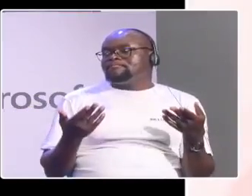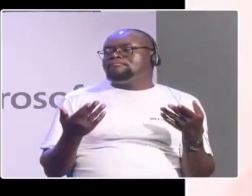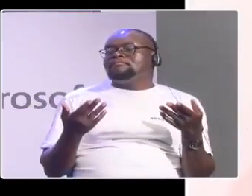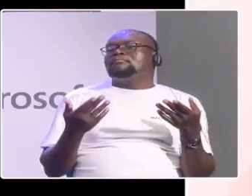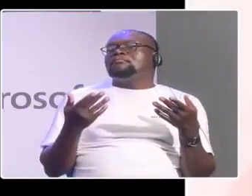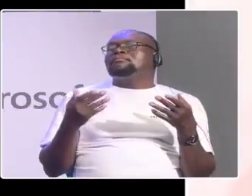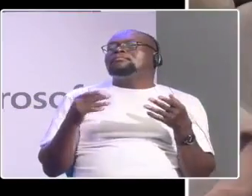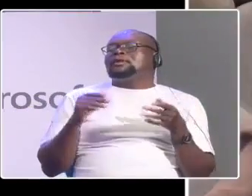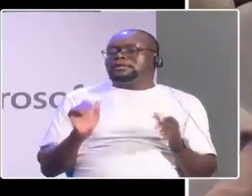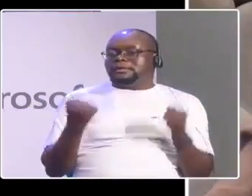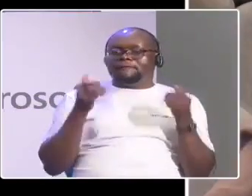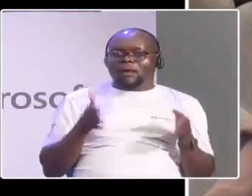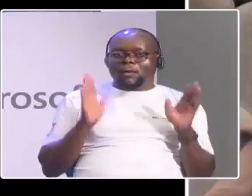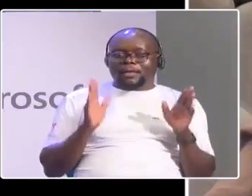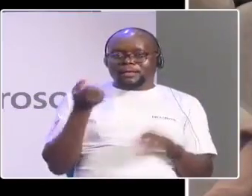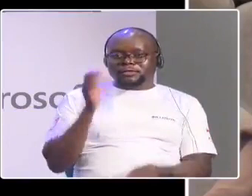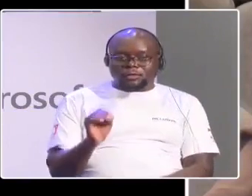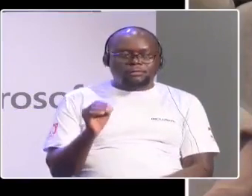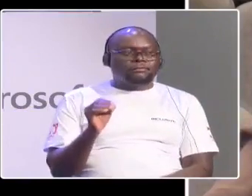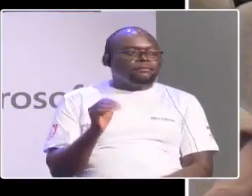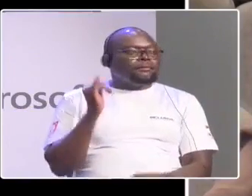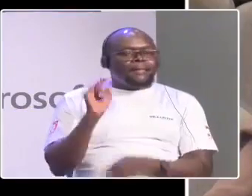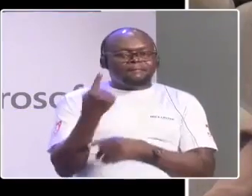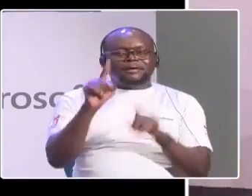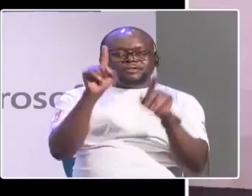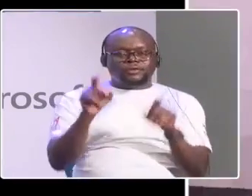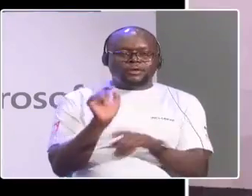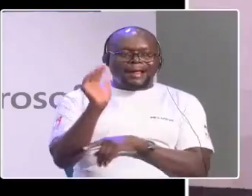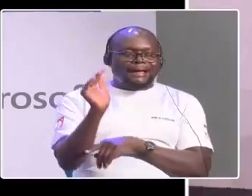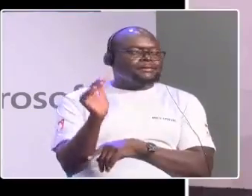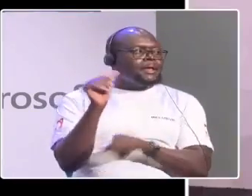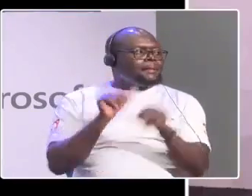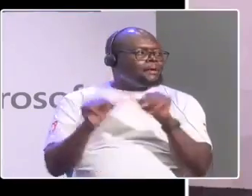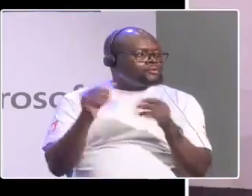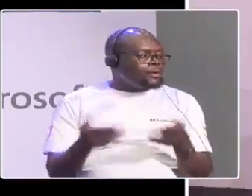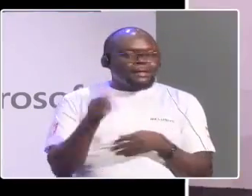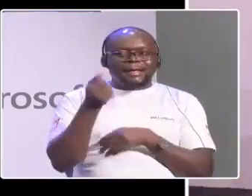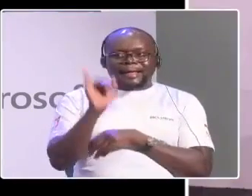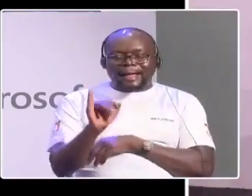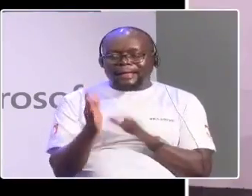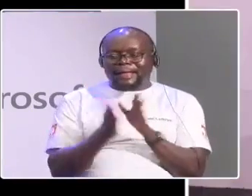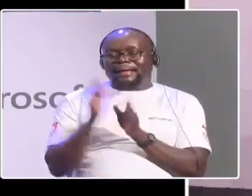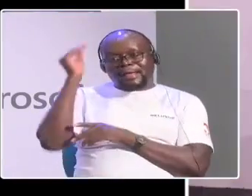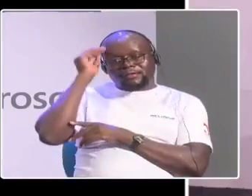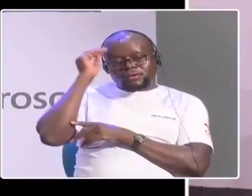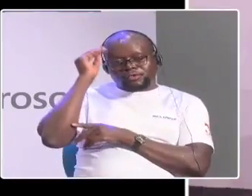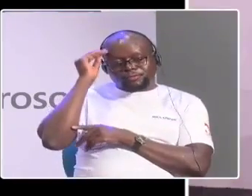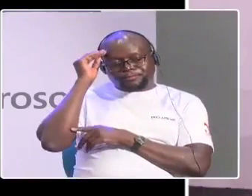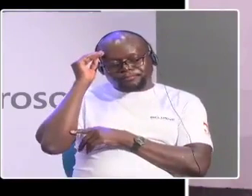GDPR safe manner. So there was the first question that was asked was about sort of AI and education,